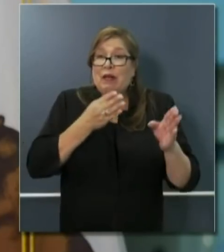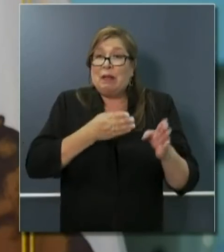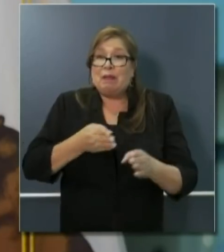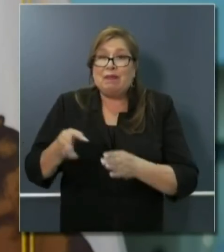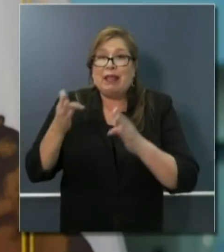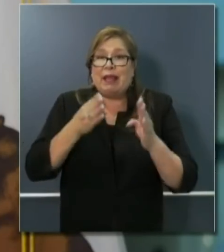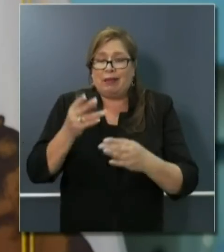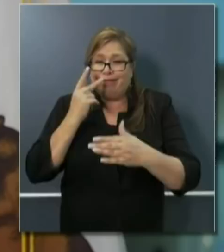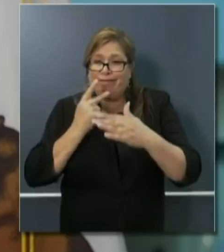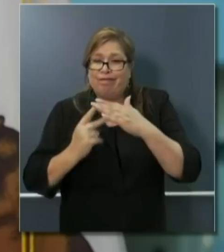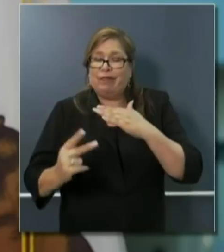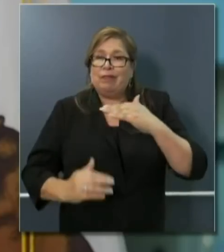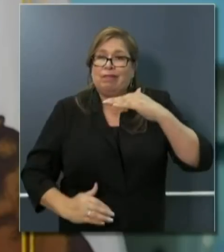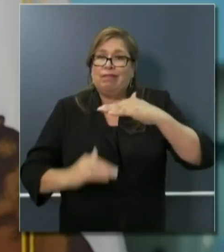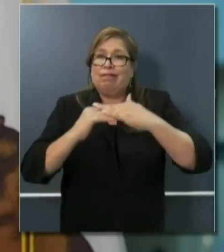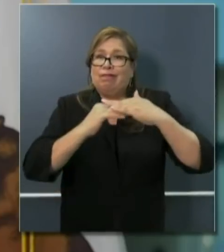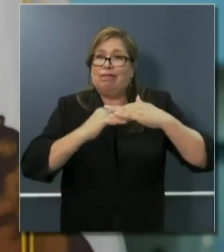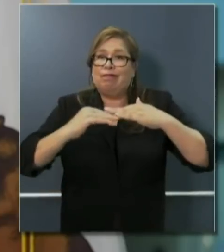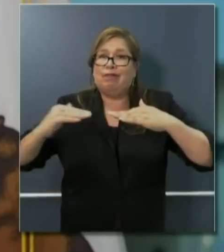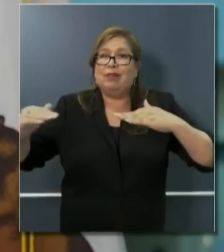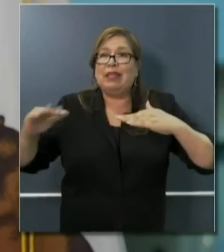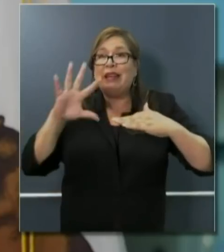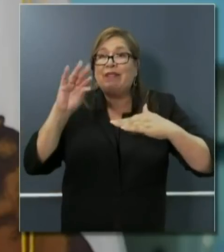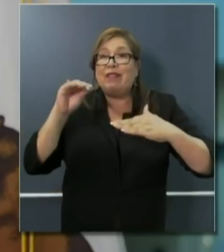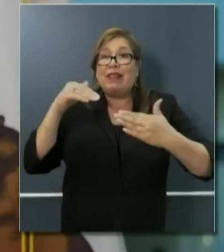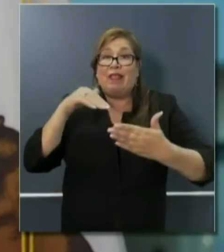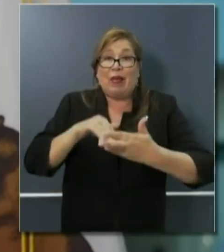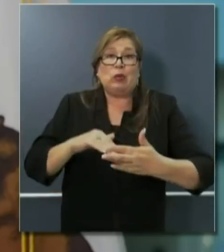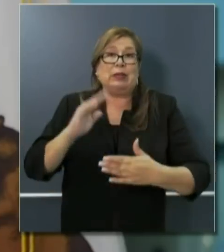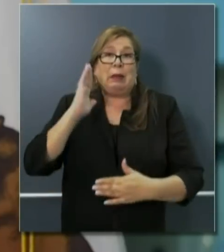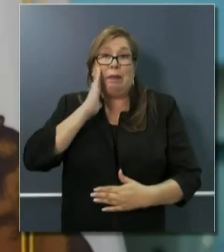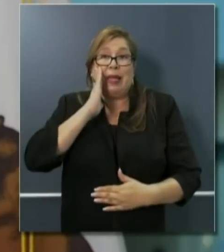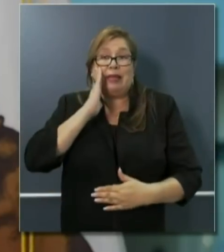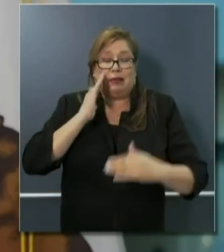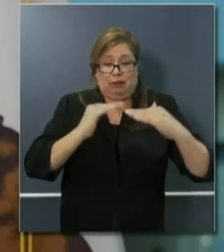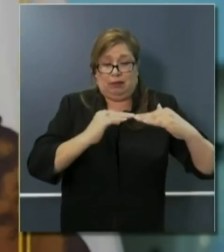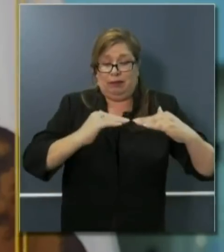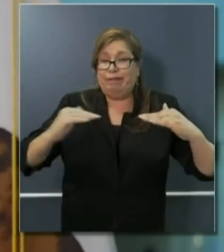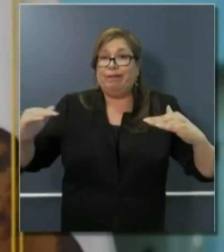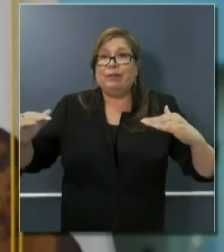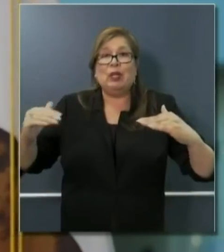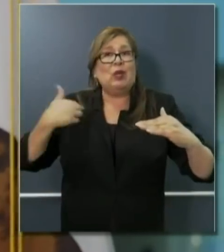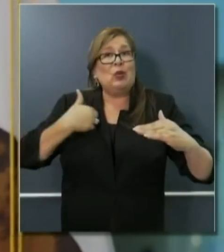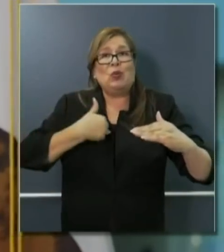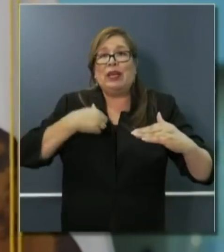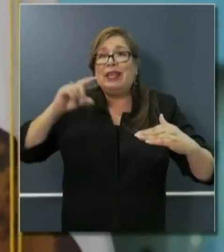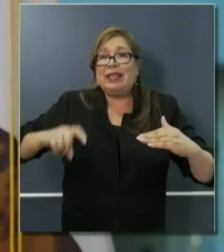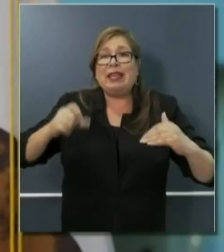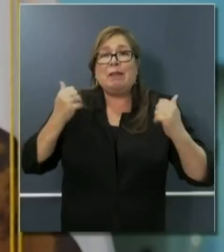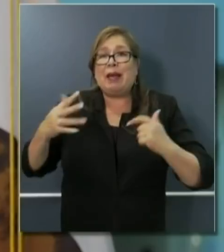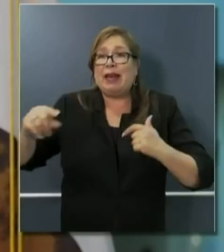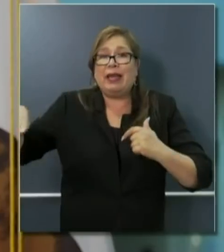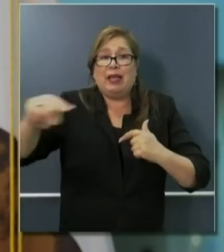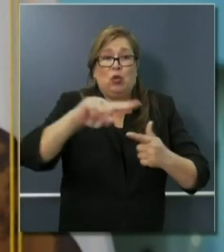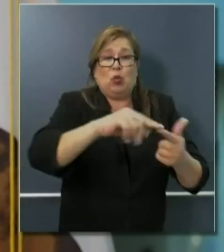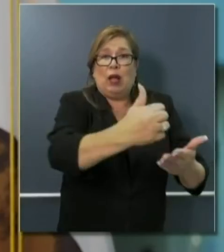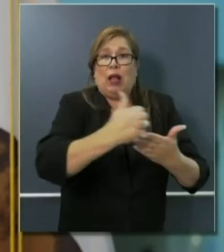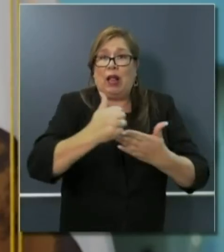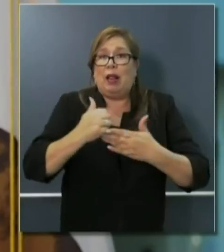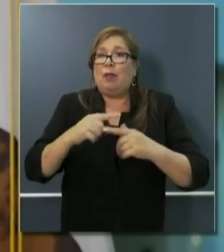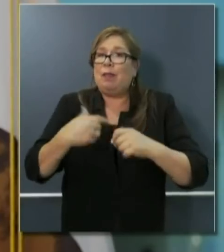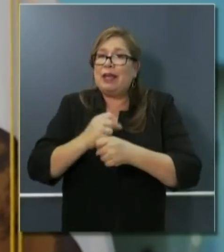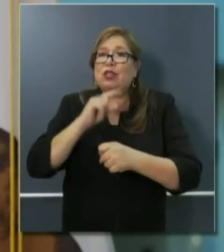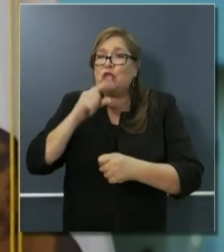50,000 beds. That is a monumental effort that we're depending on many partners to get to. Our modeling